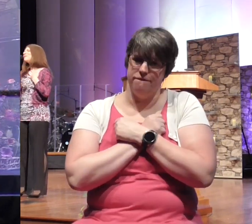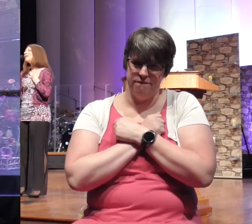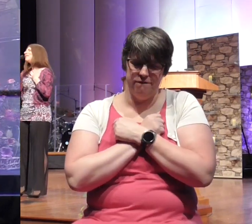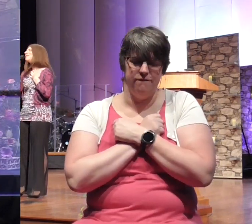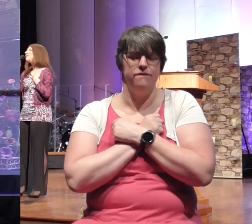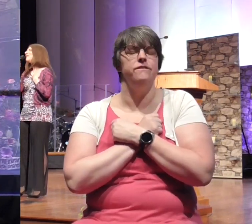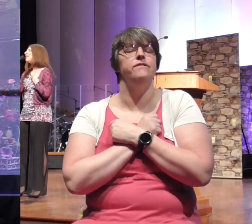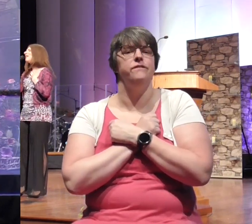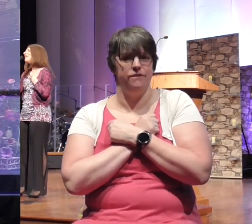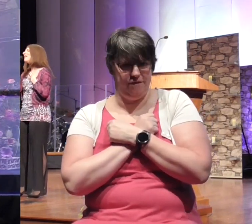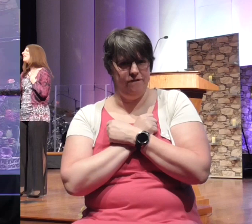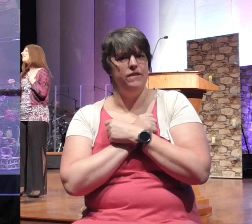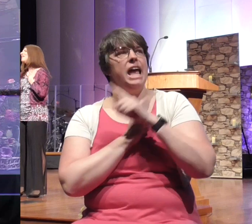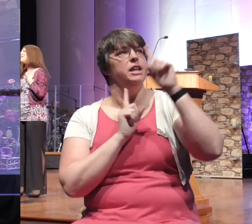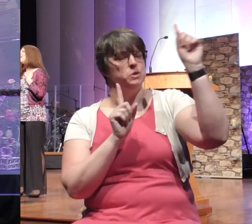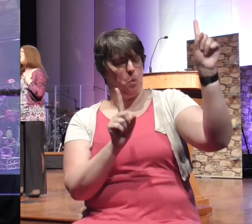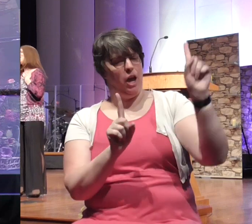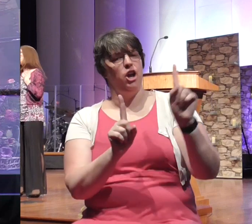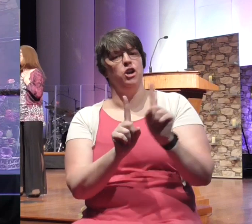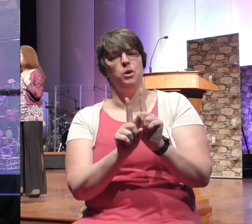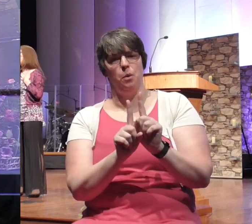Love is where you are.